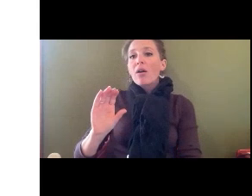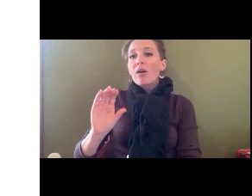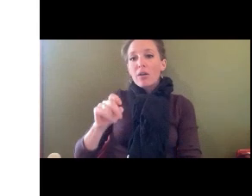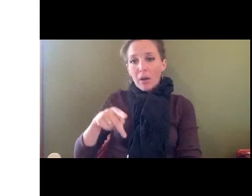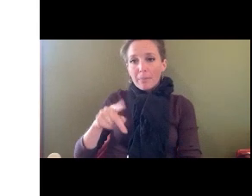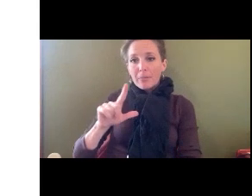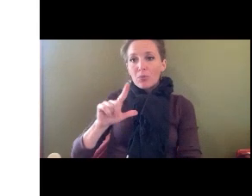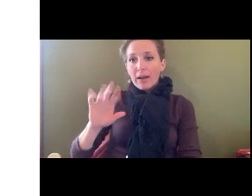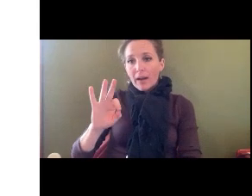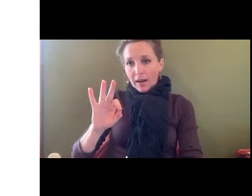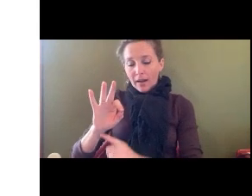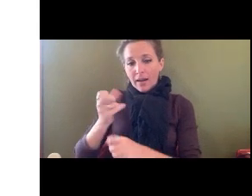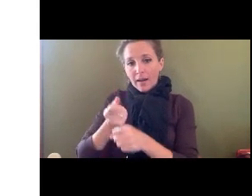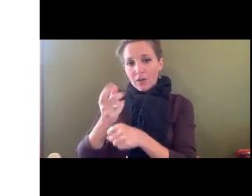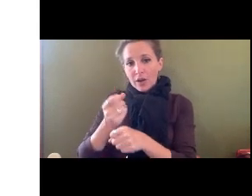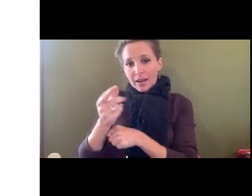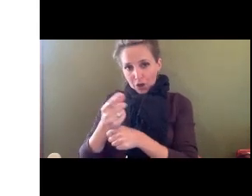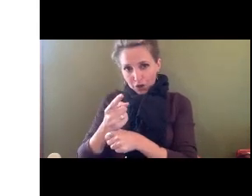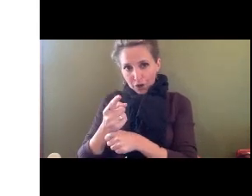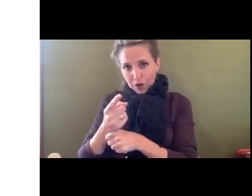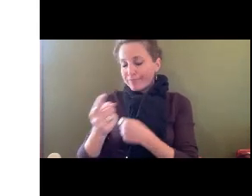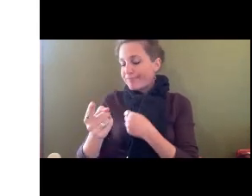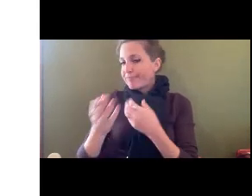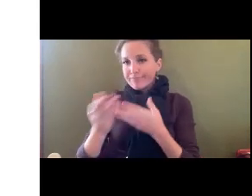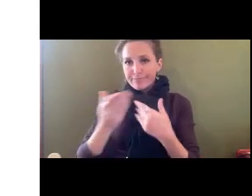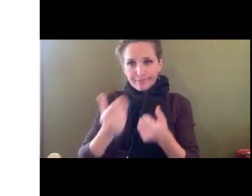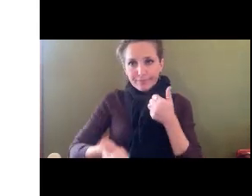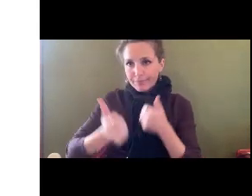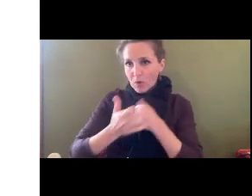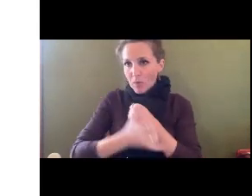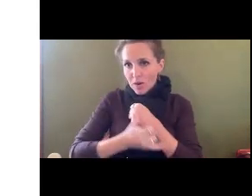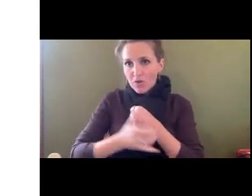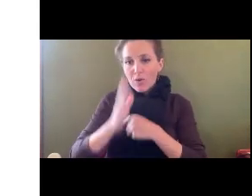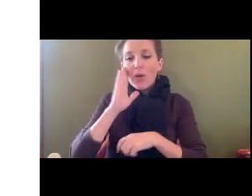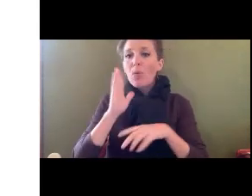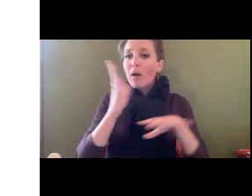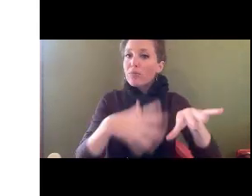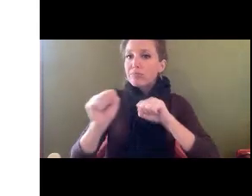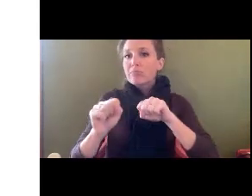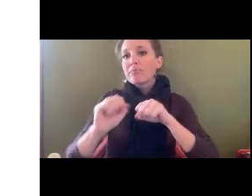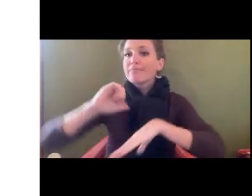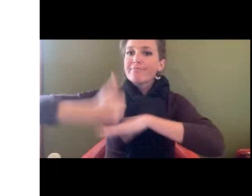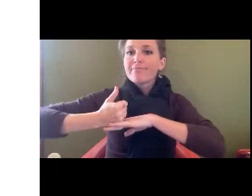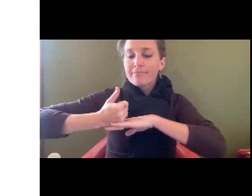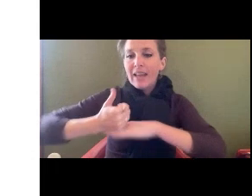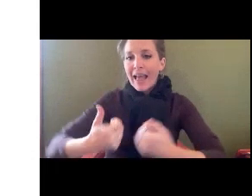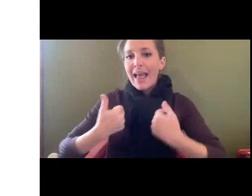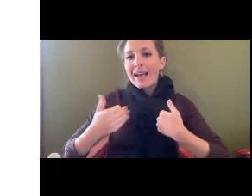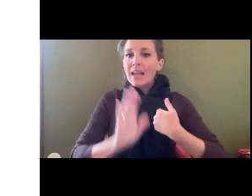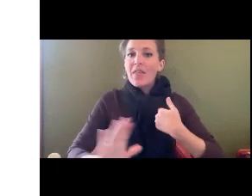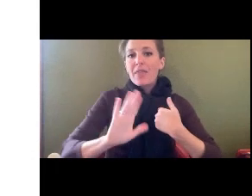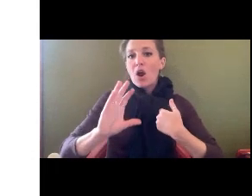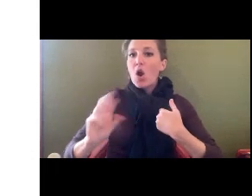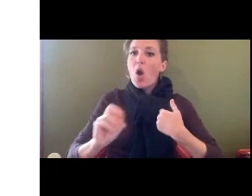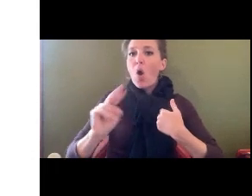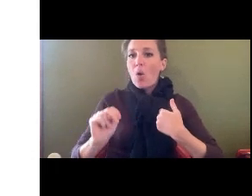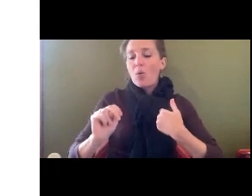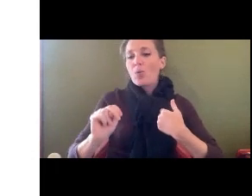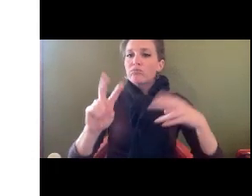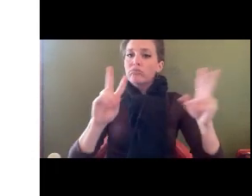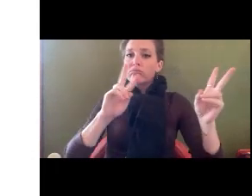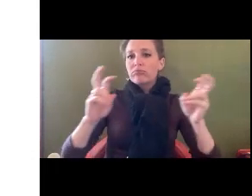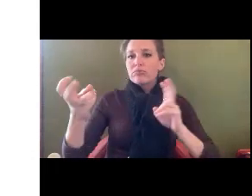each year, wherever it's held, whichever country is hosting, has their own slogan for the COP. And this year it's